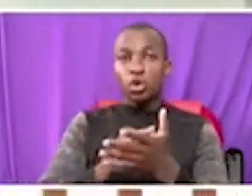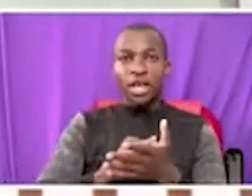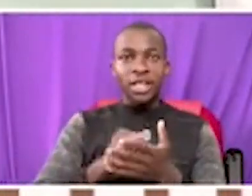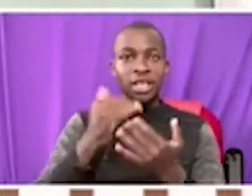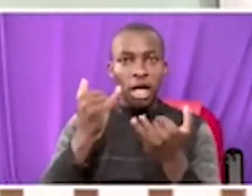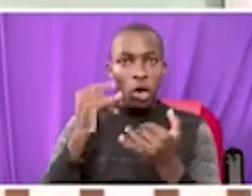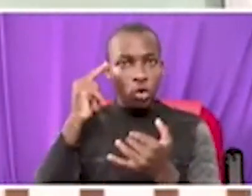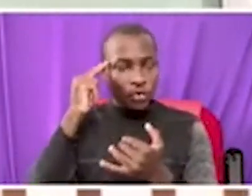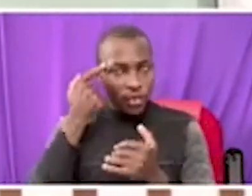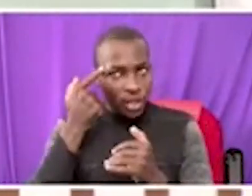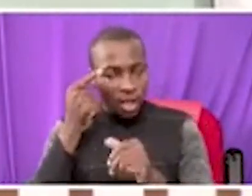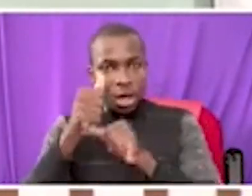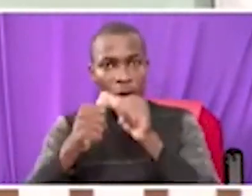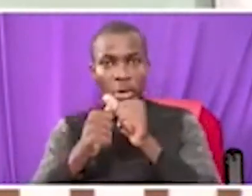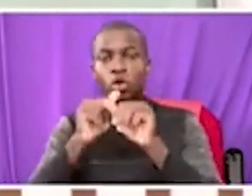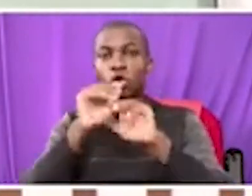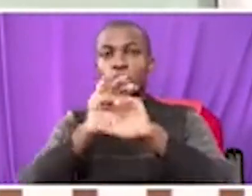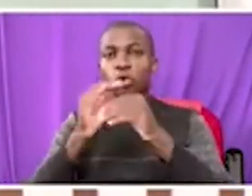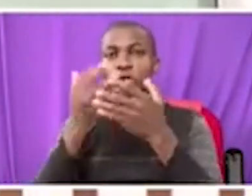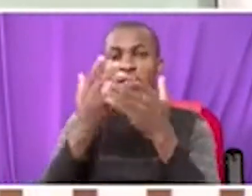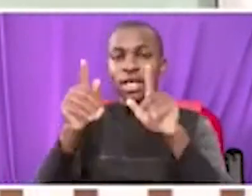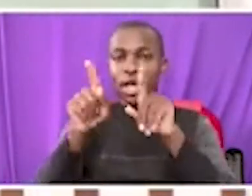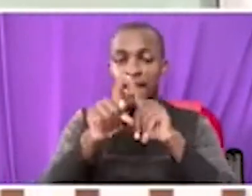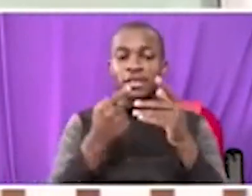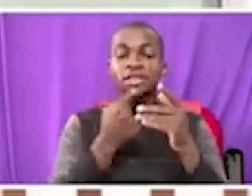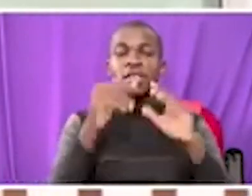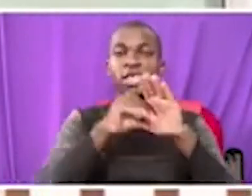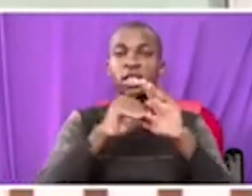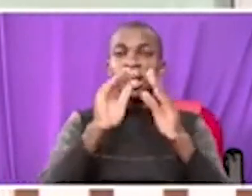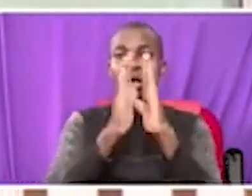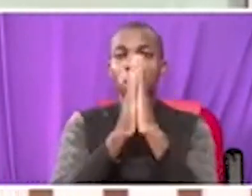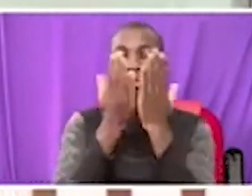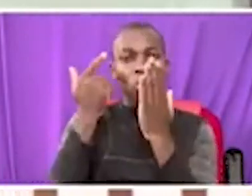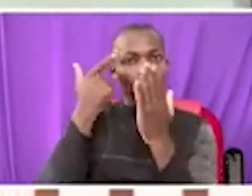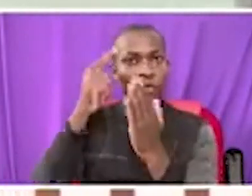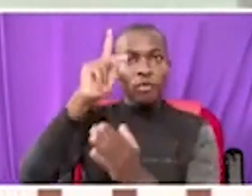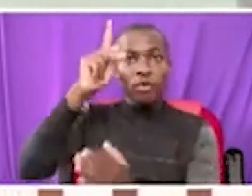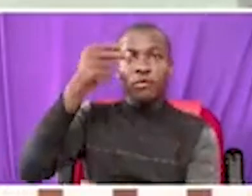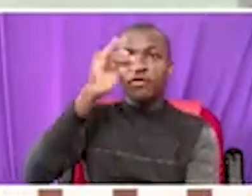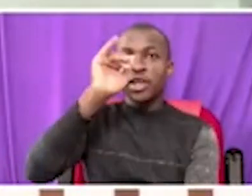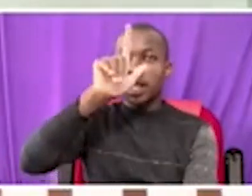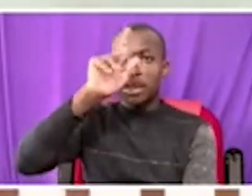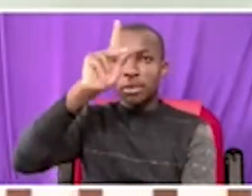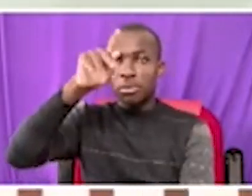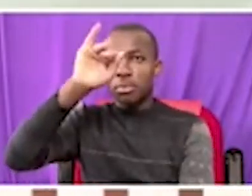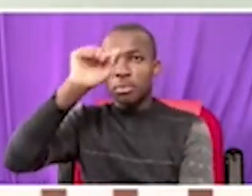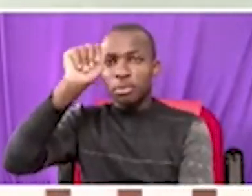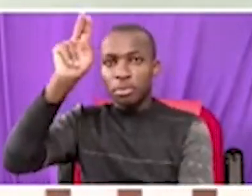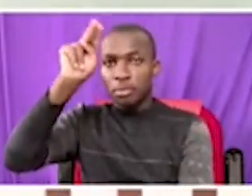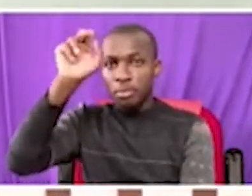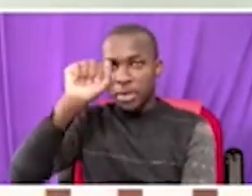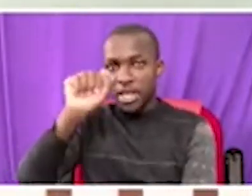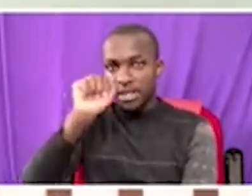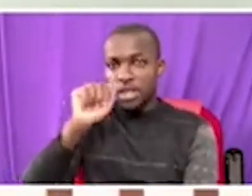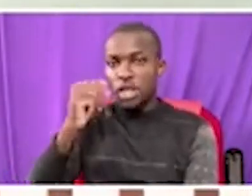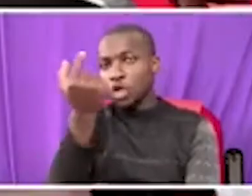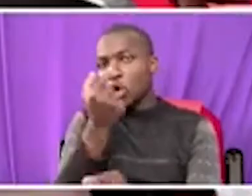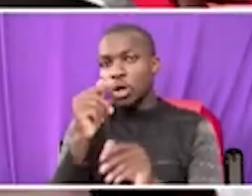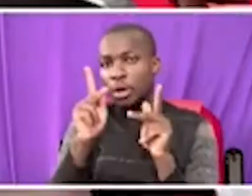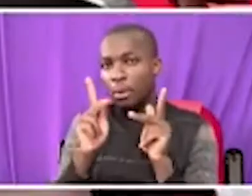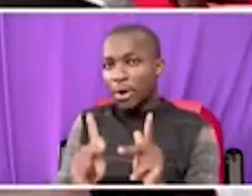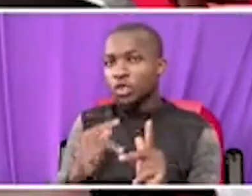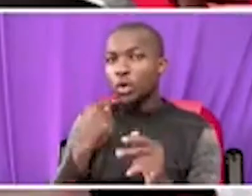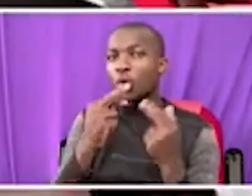noble things as mentioned in the book of Philippians. Whatever is good and noble, think on these things. The only person capable of doing